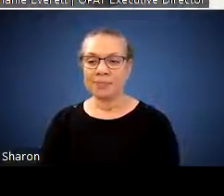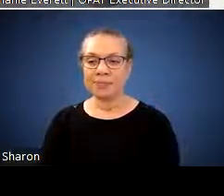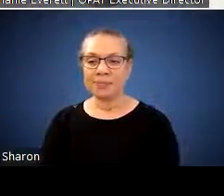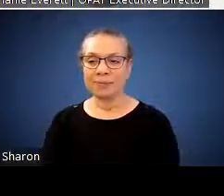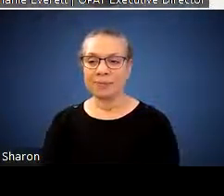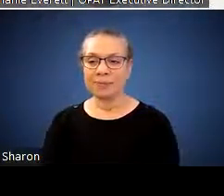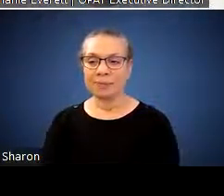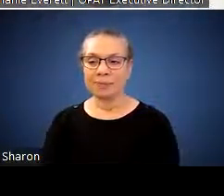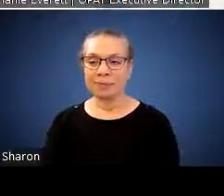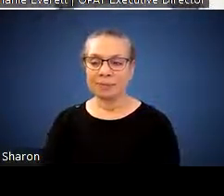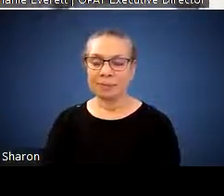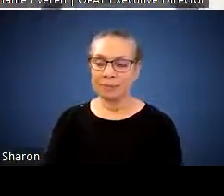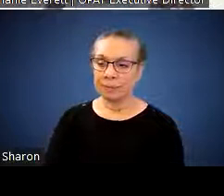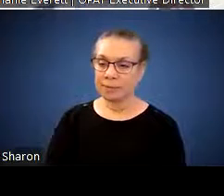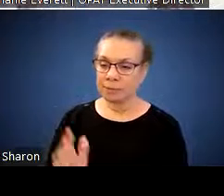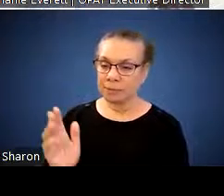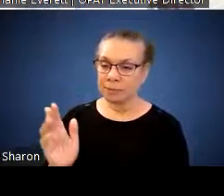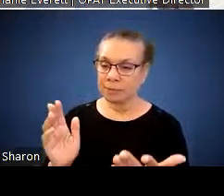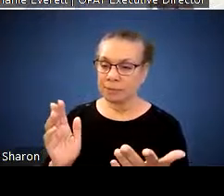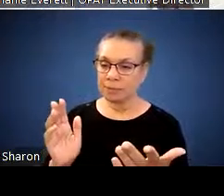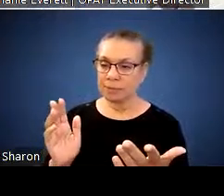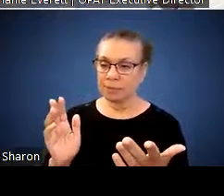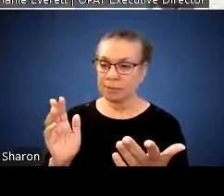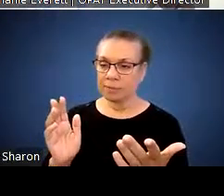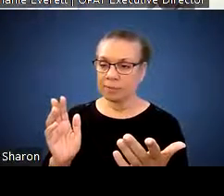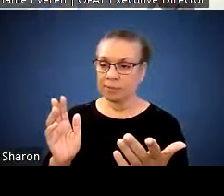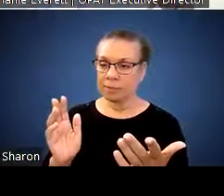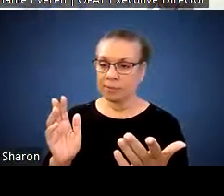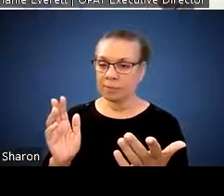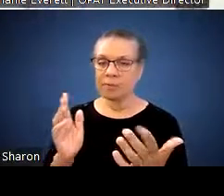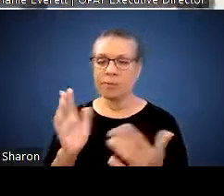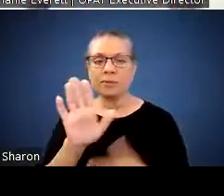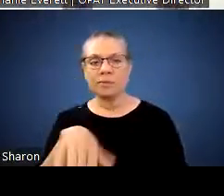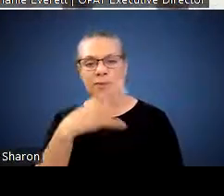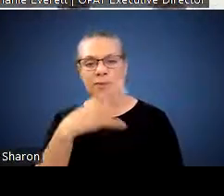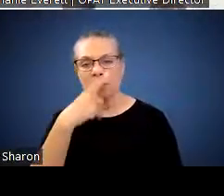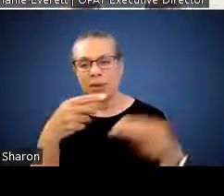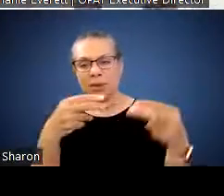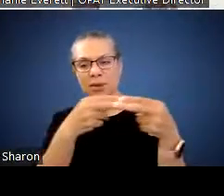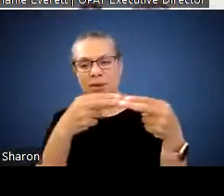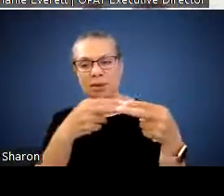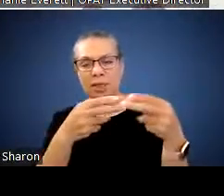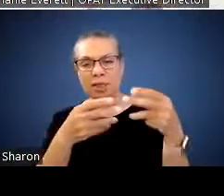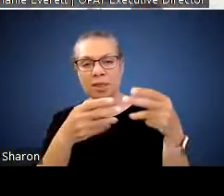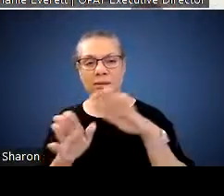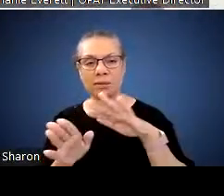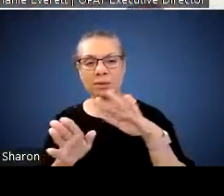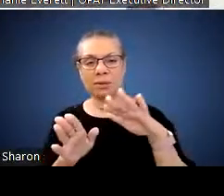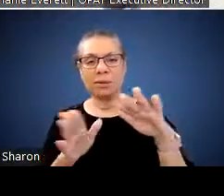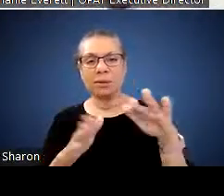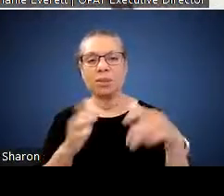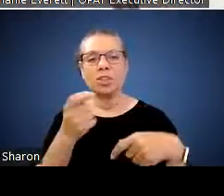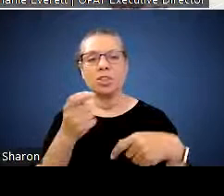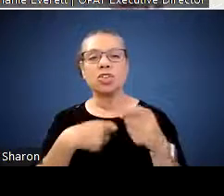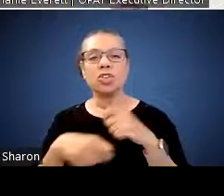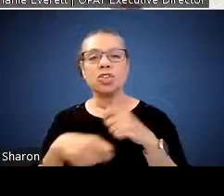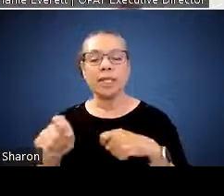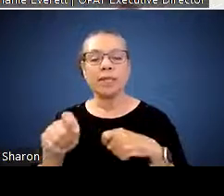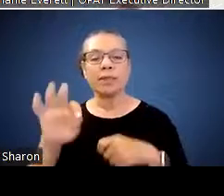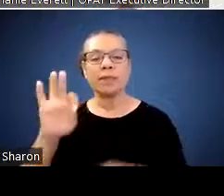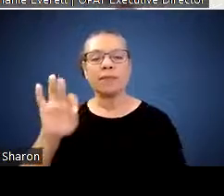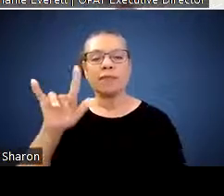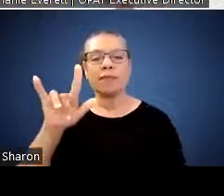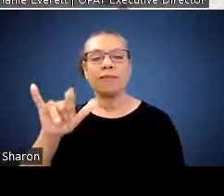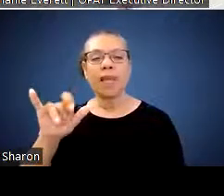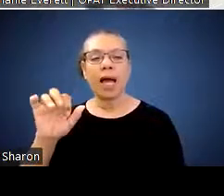So Ben, you want to change the screen and probably share the get to know OPAT flyer. So we have one